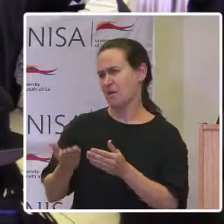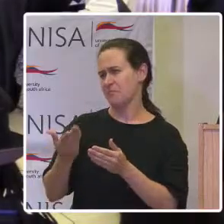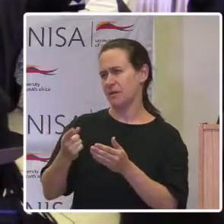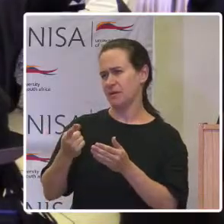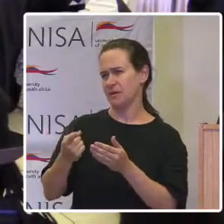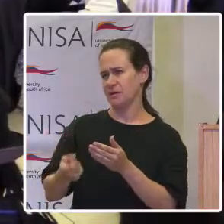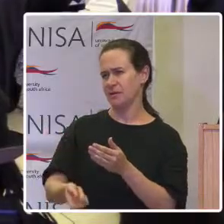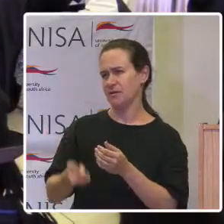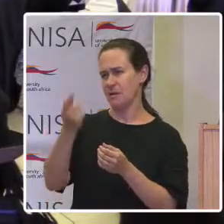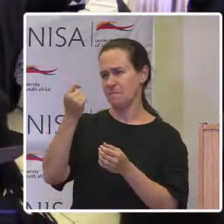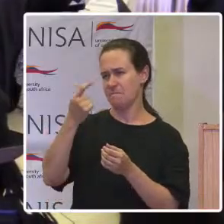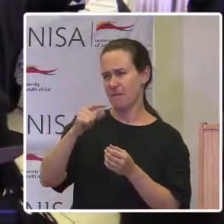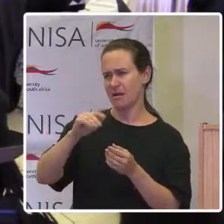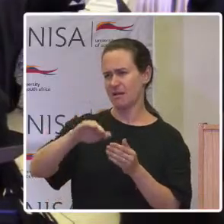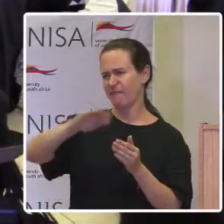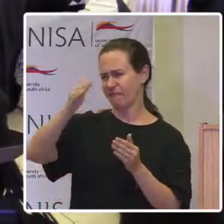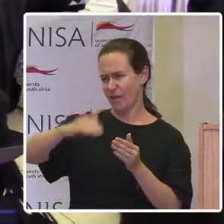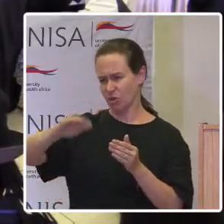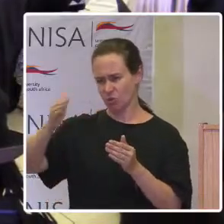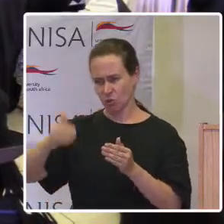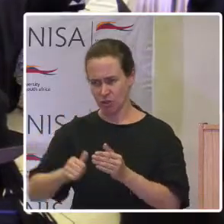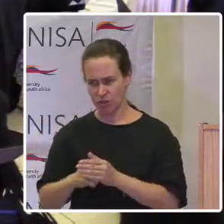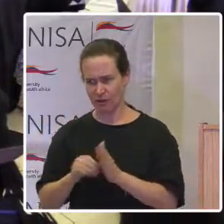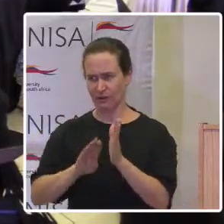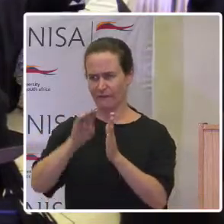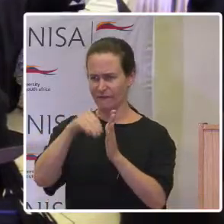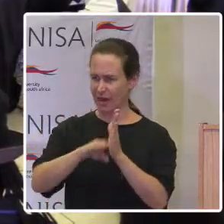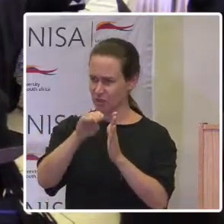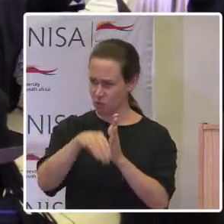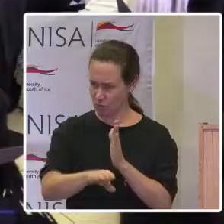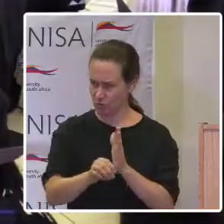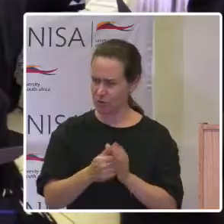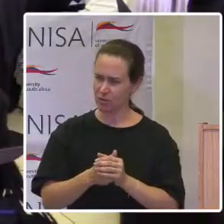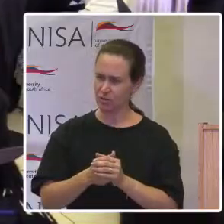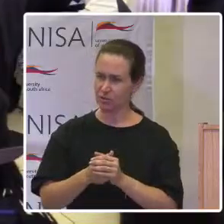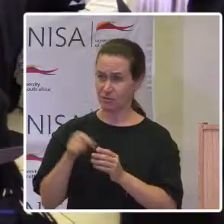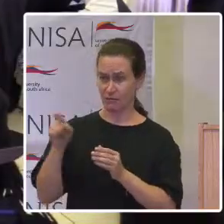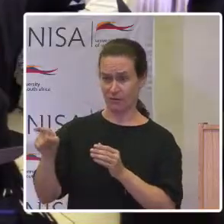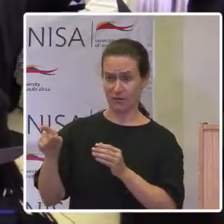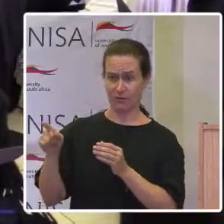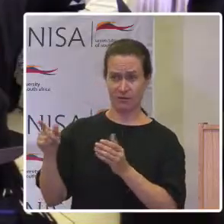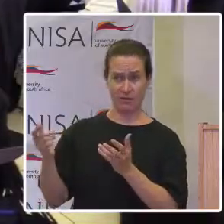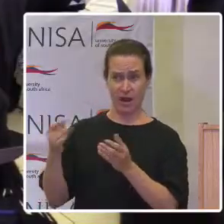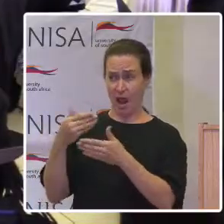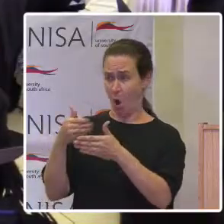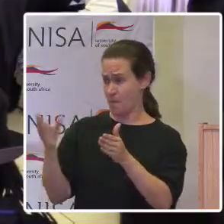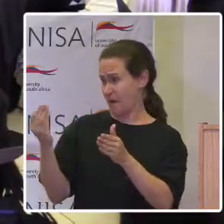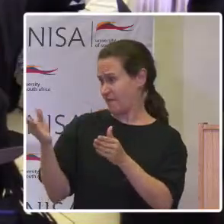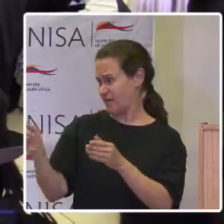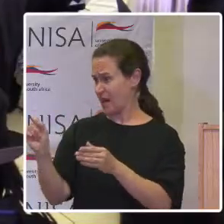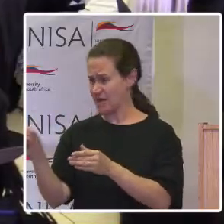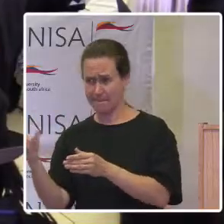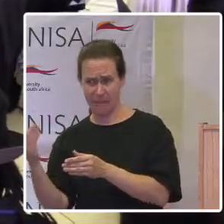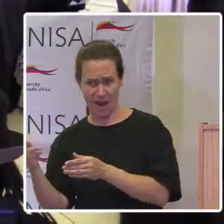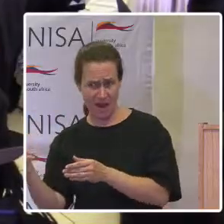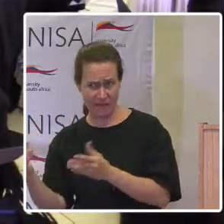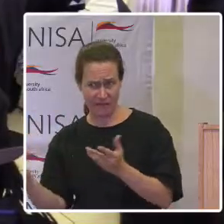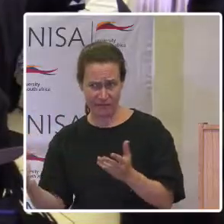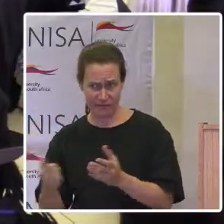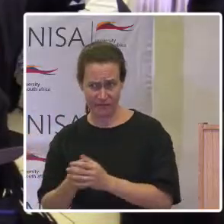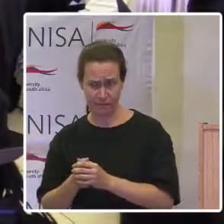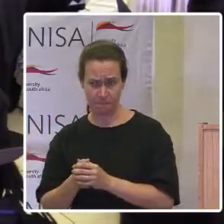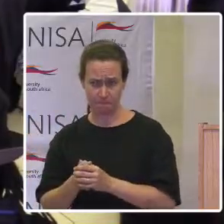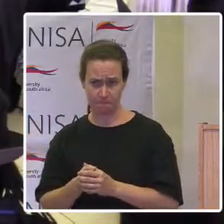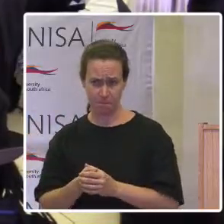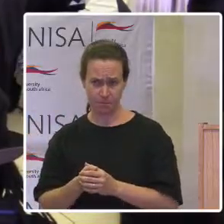that's currently taking place in the airport, does it open or does it have gaps, especially when we